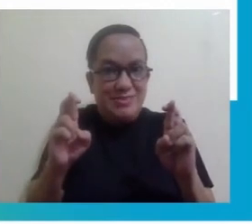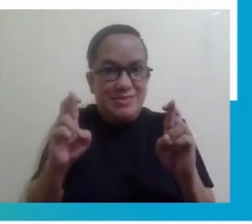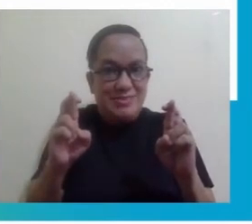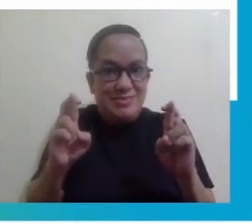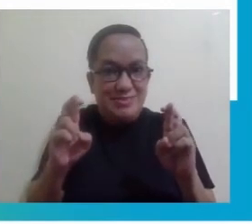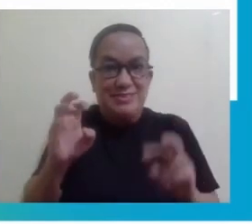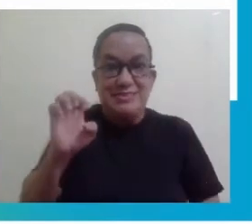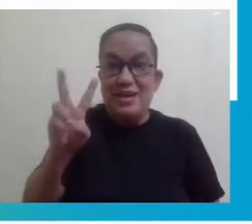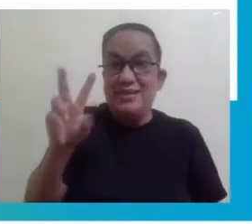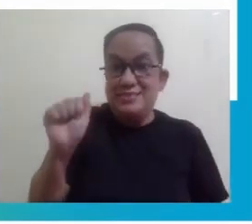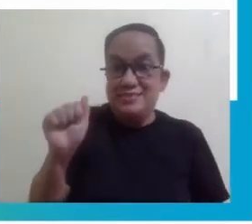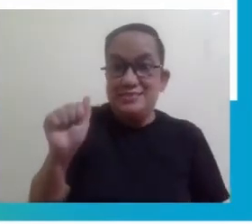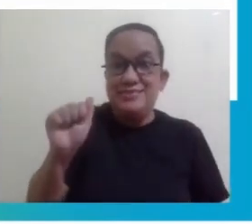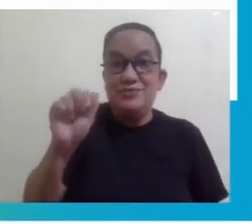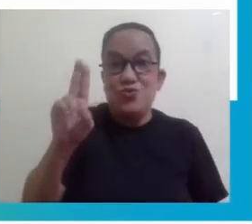global